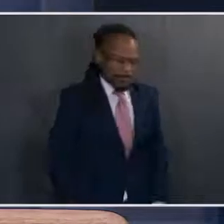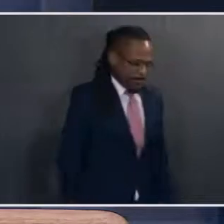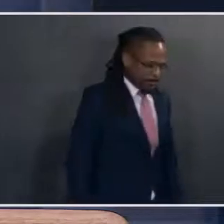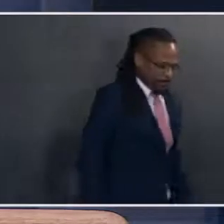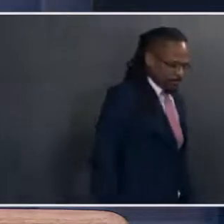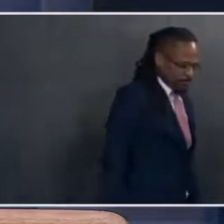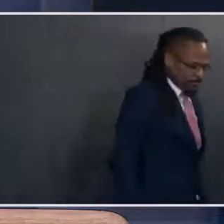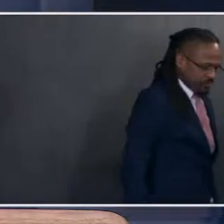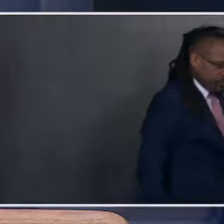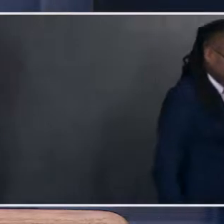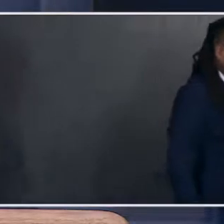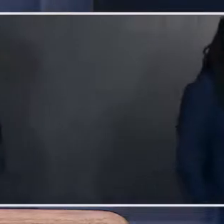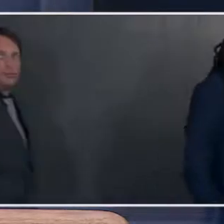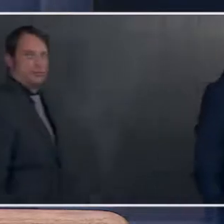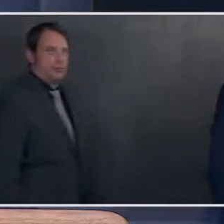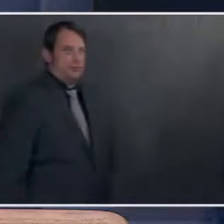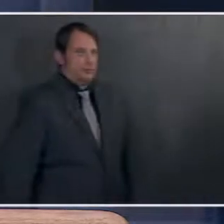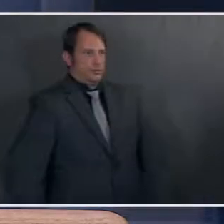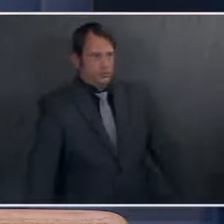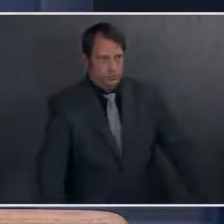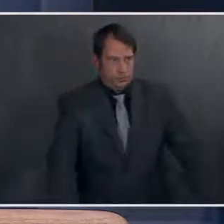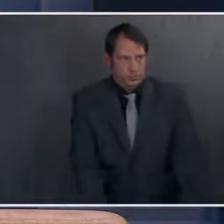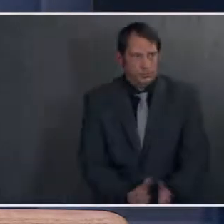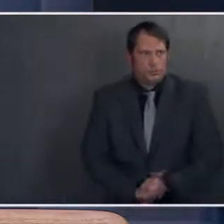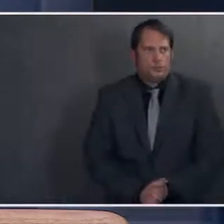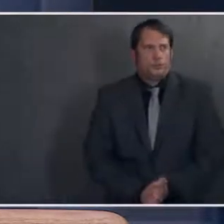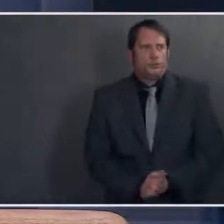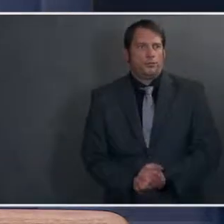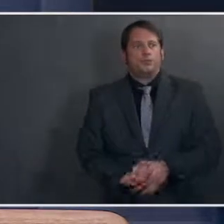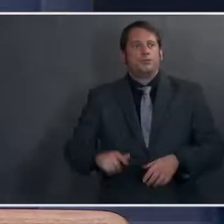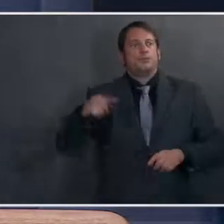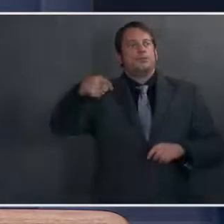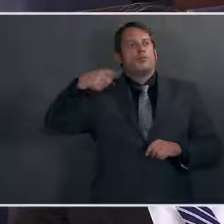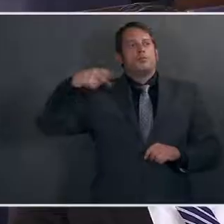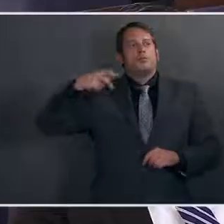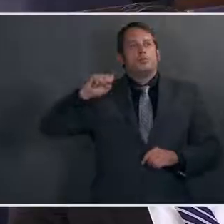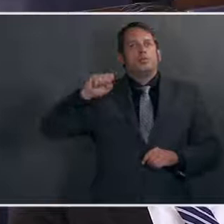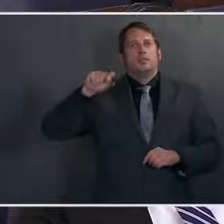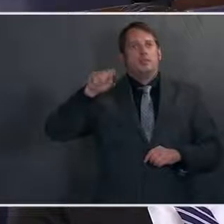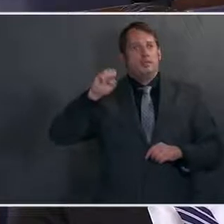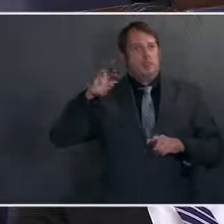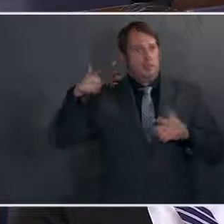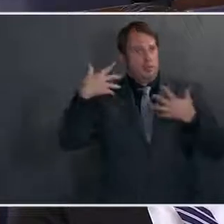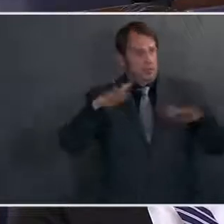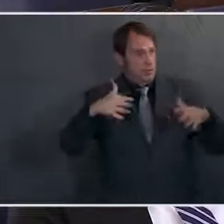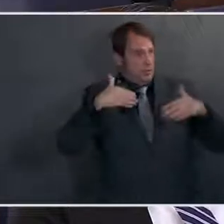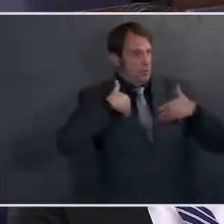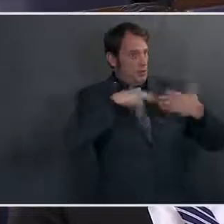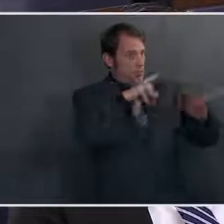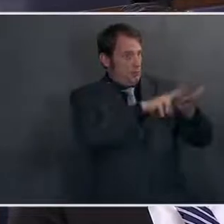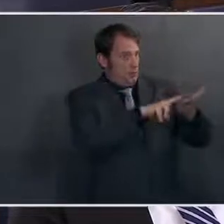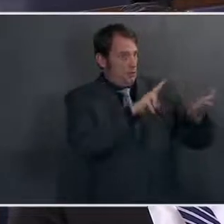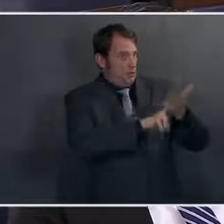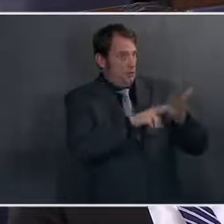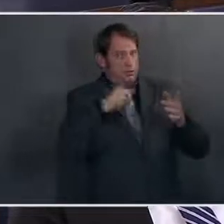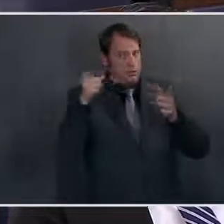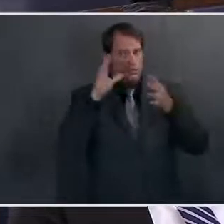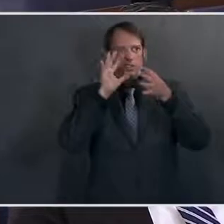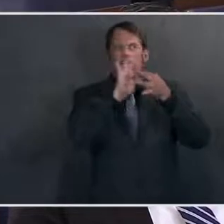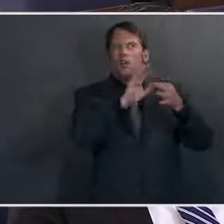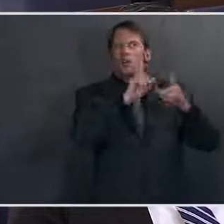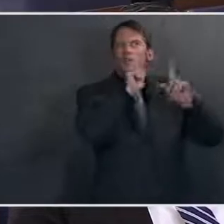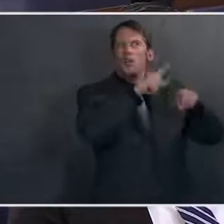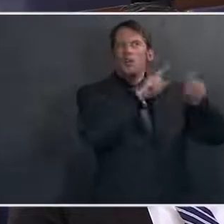contract for the Pentagon awarded to Microsoft, do you know if the Biden White House is going to review that at all? Because, I mean, you know that during the Trump administration